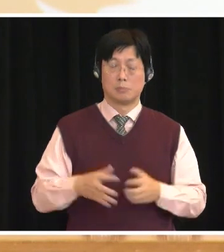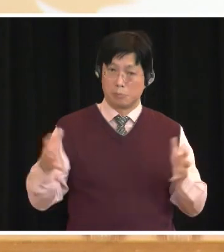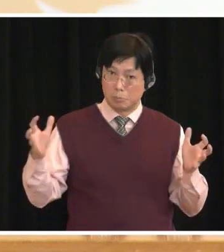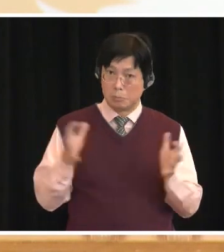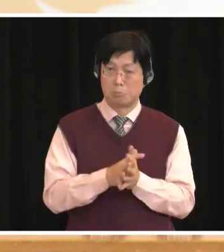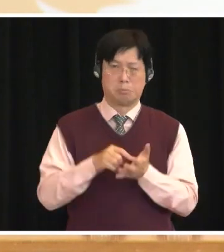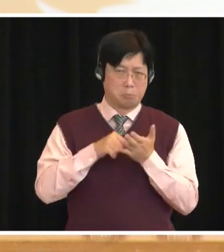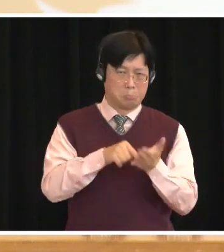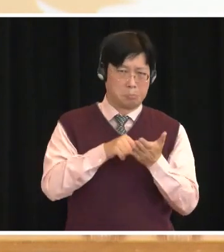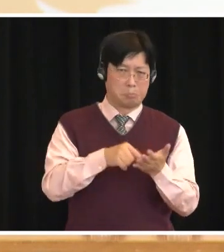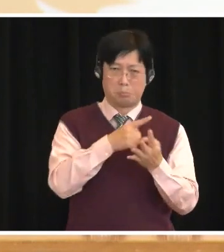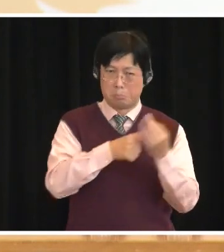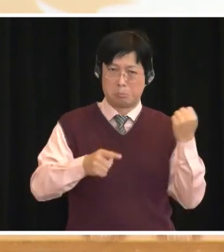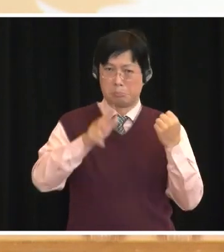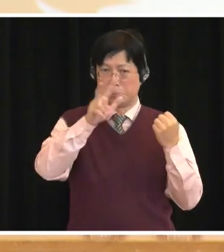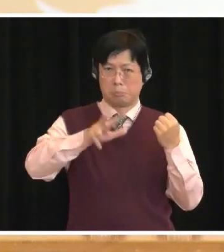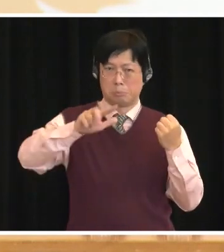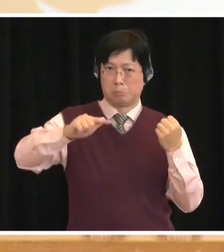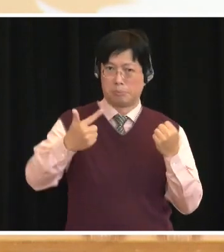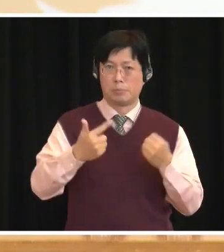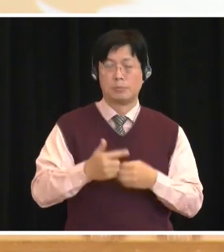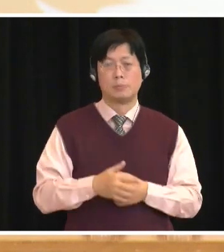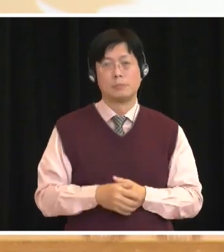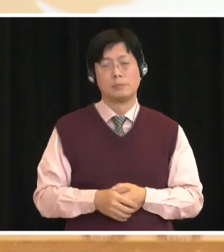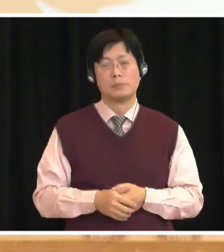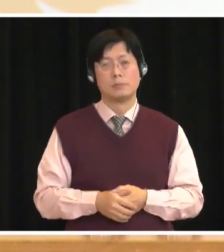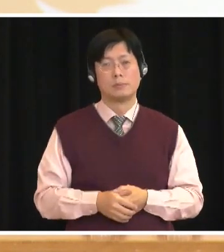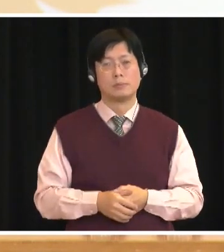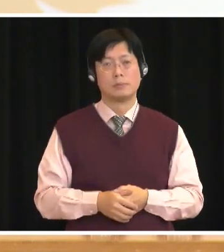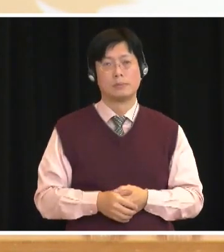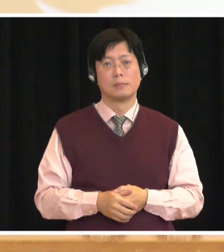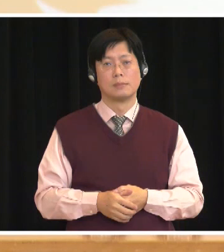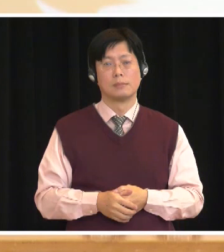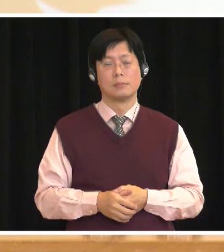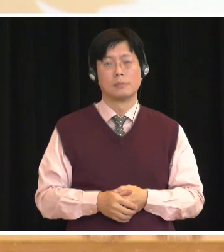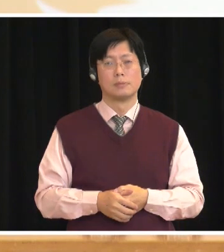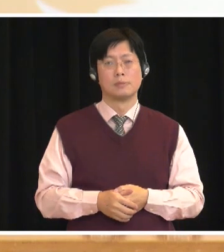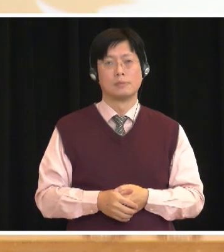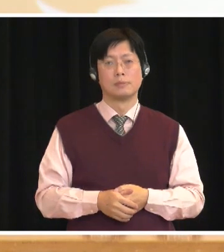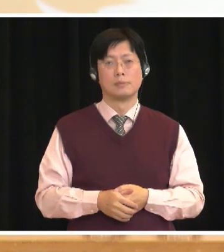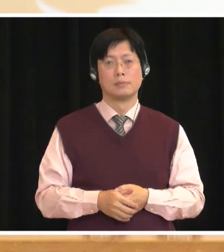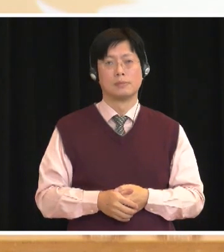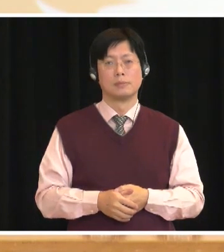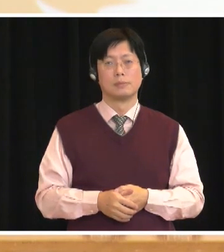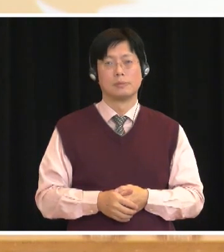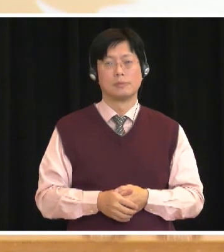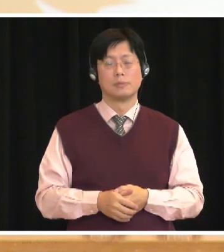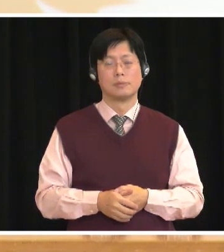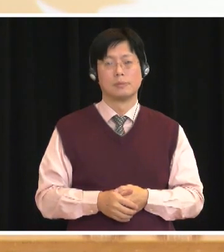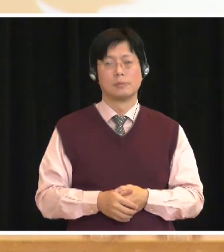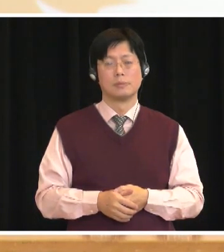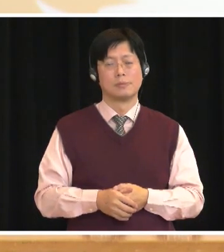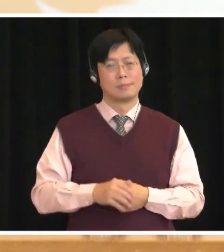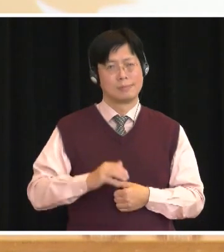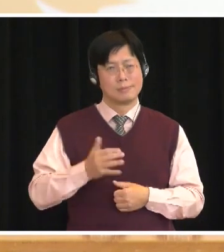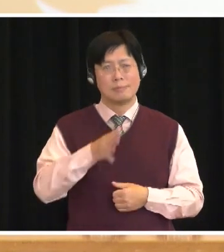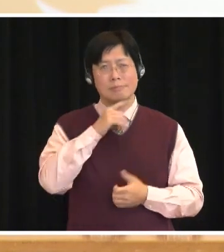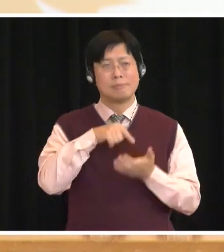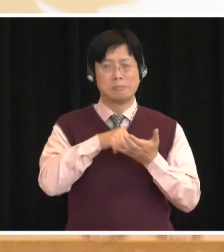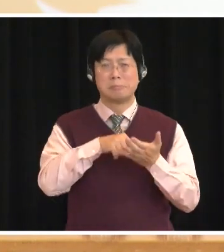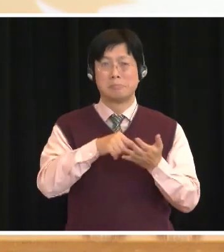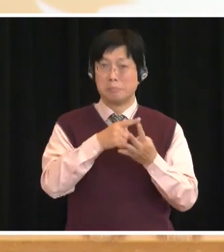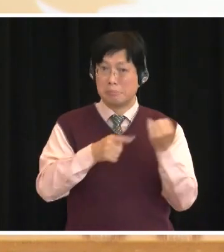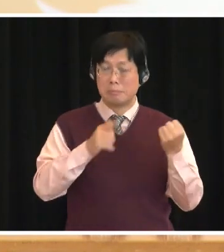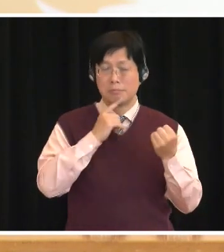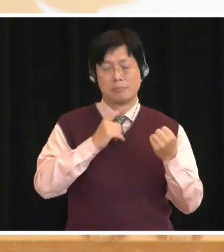by representatives, and now the surprising part, by representatives of children below the age of 12.